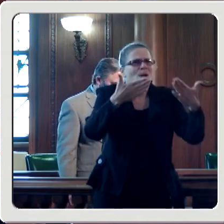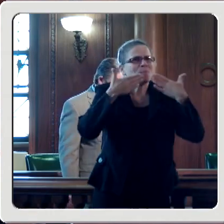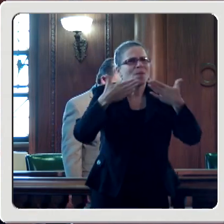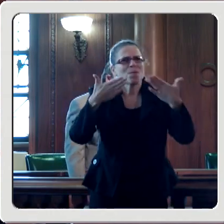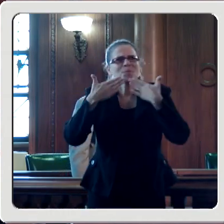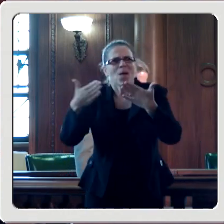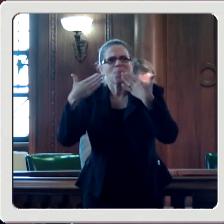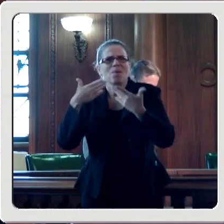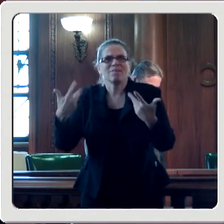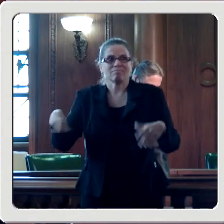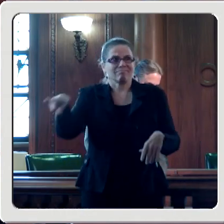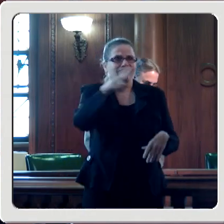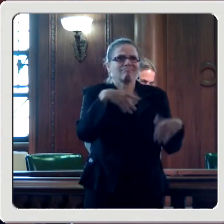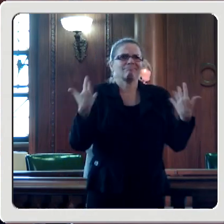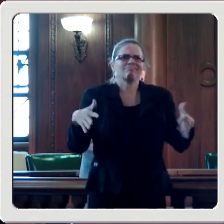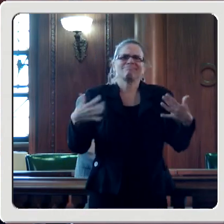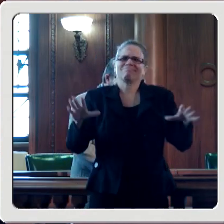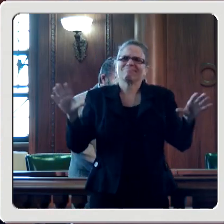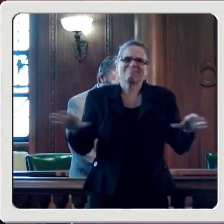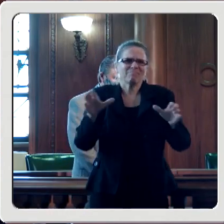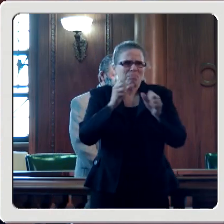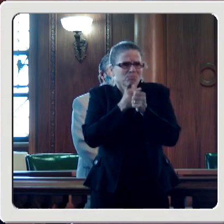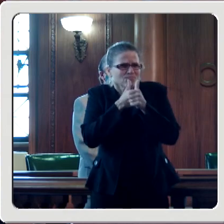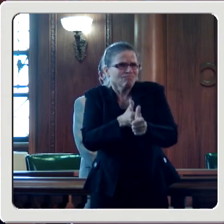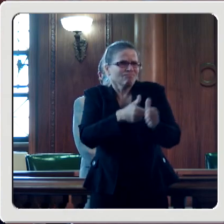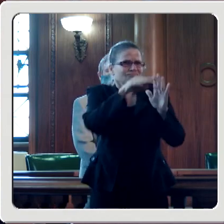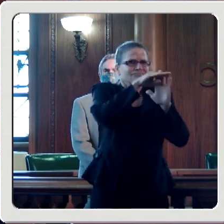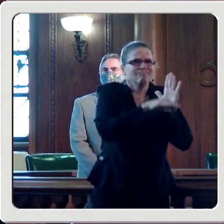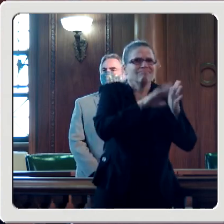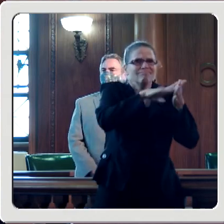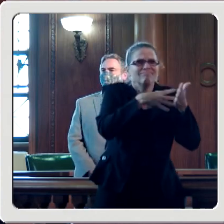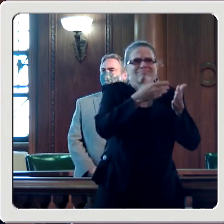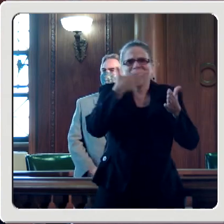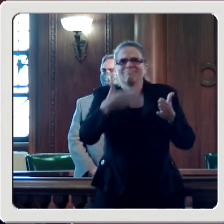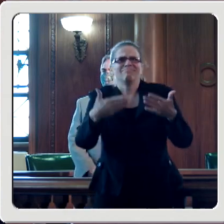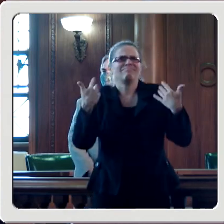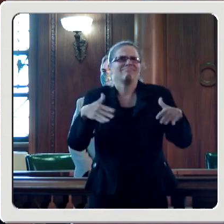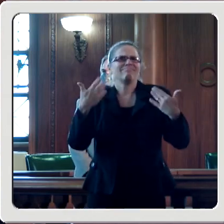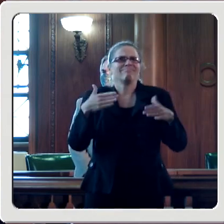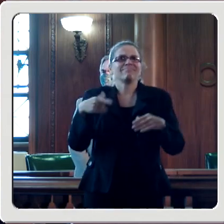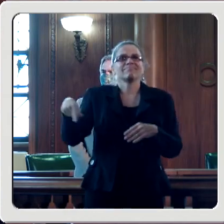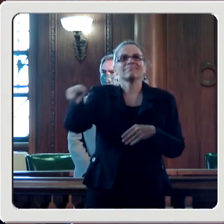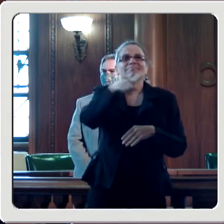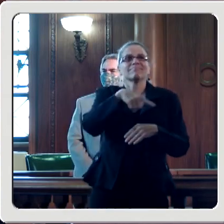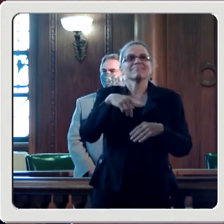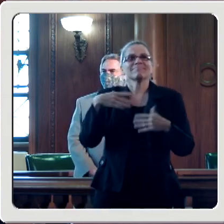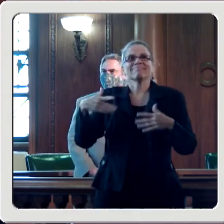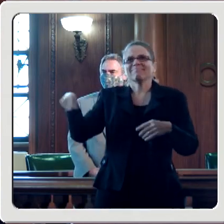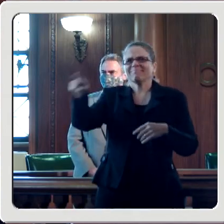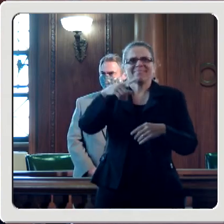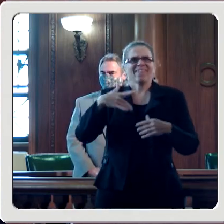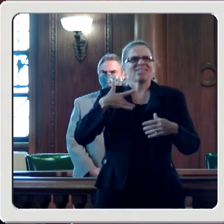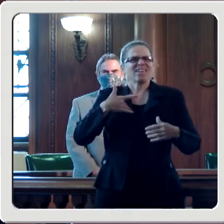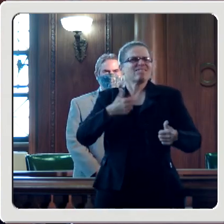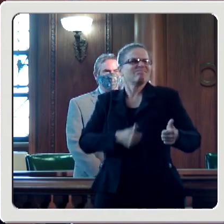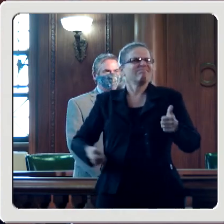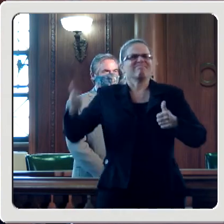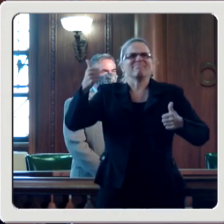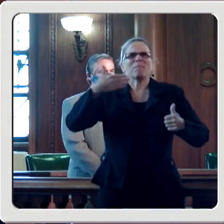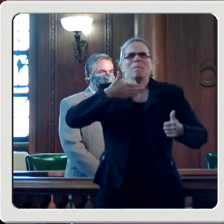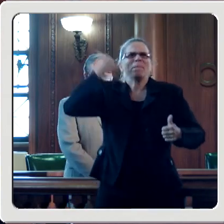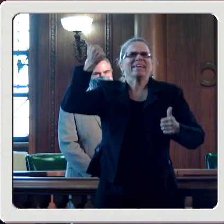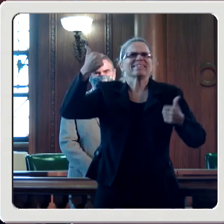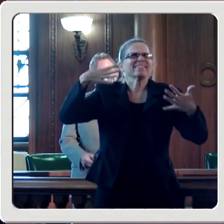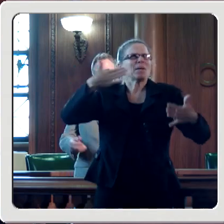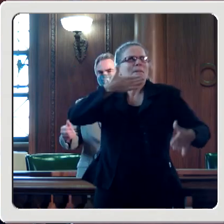doing. And thank you to the best cabinet team in the history of the world that I get an opportunity to